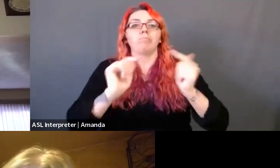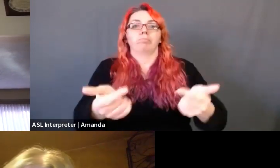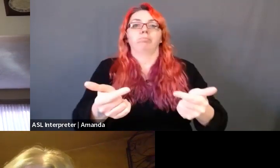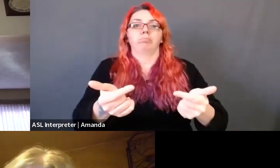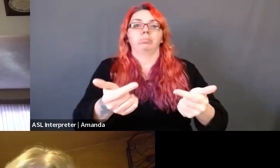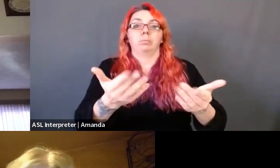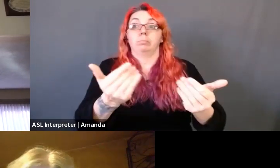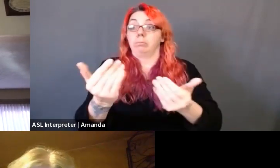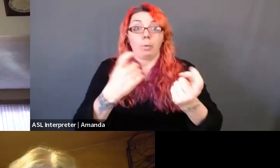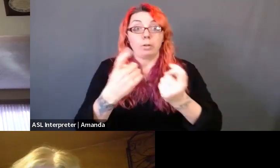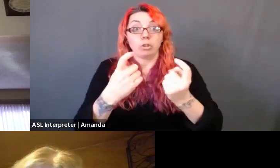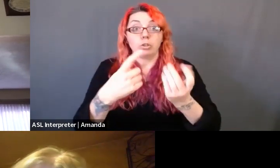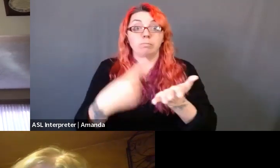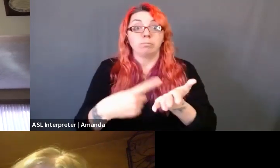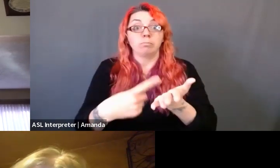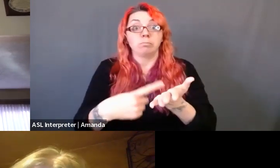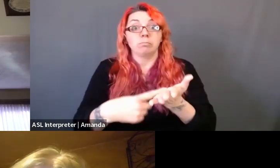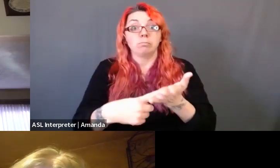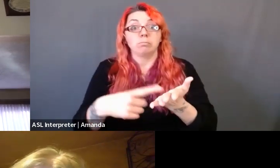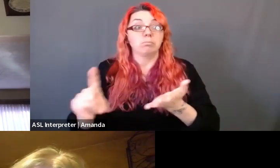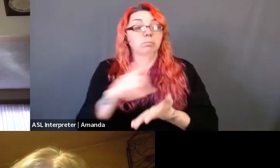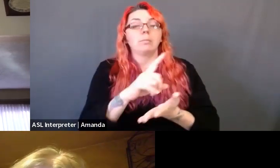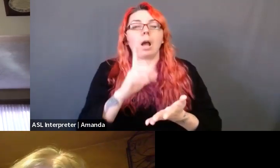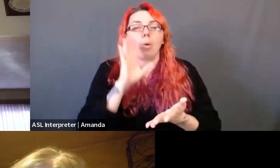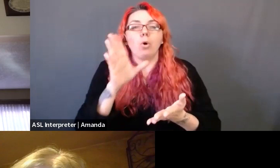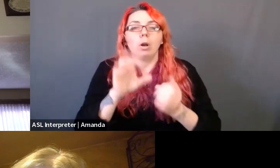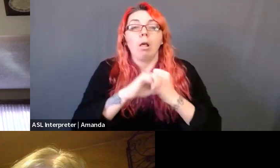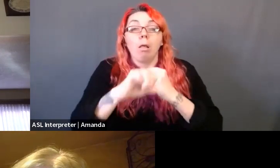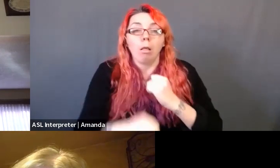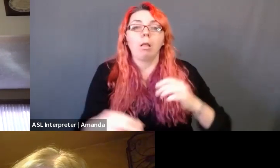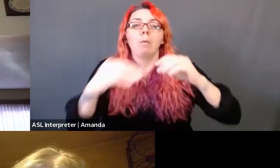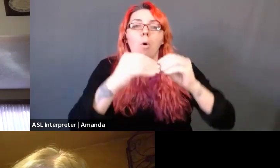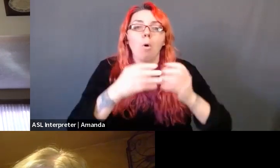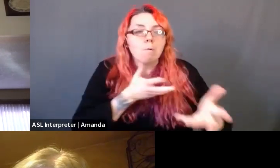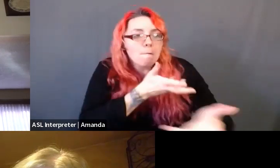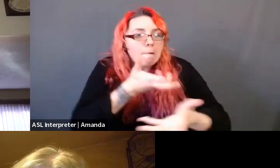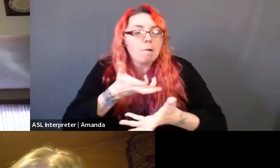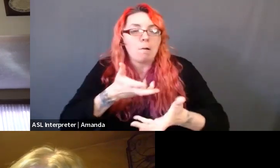So just pausing for a bit to see how that lands for folks. Any comments, any reflections?